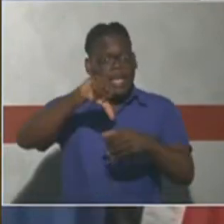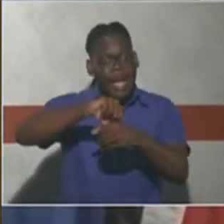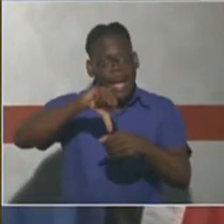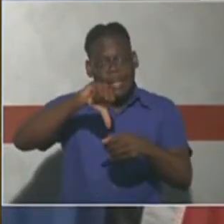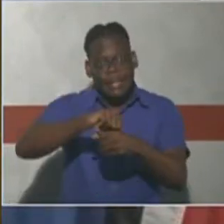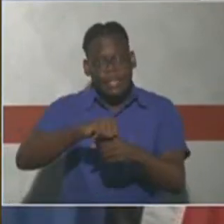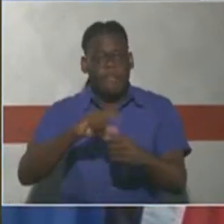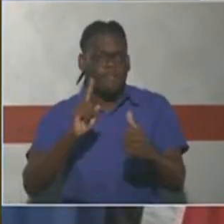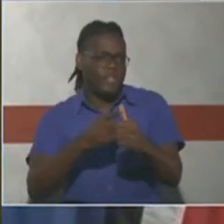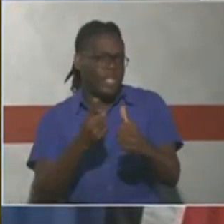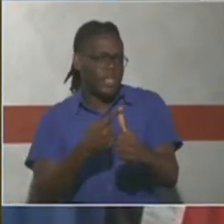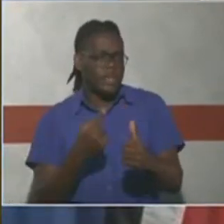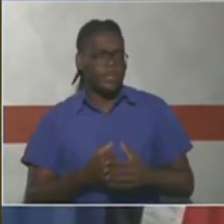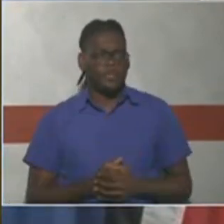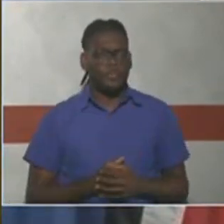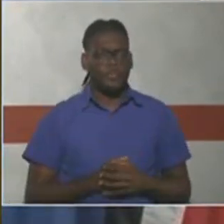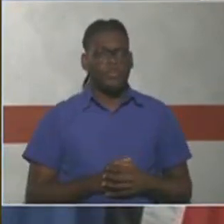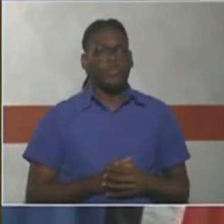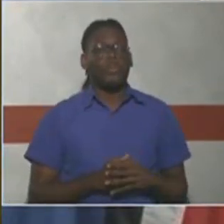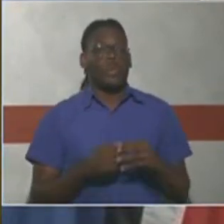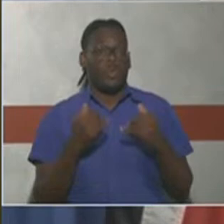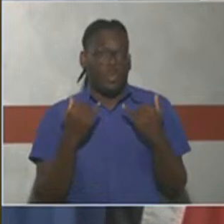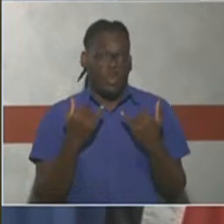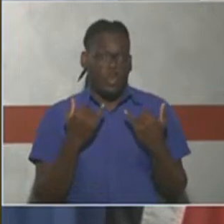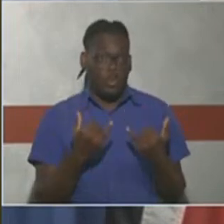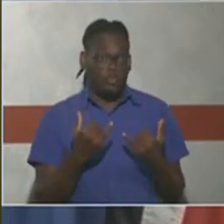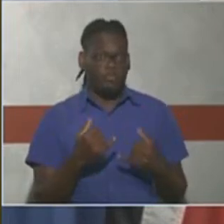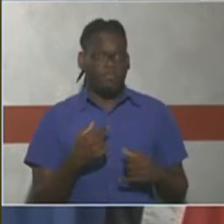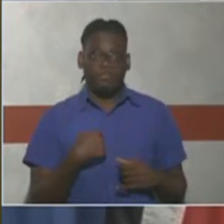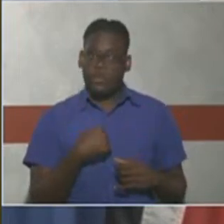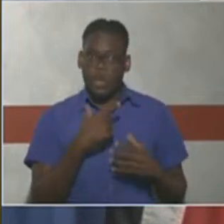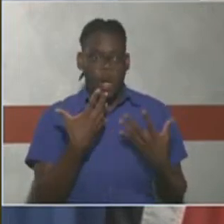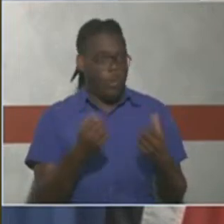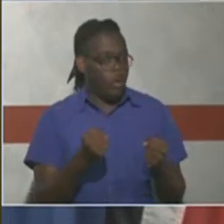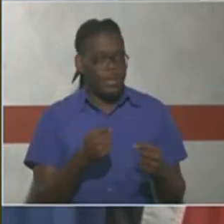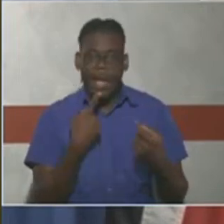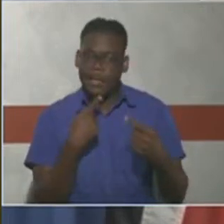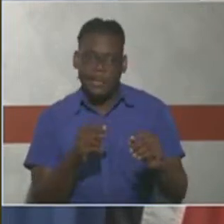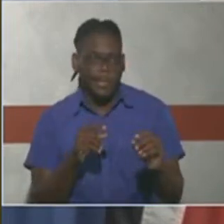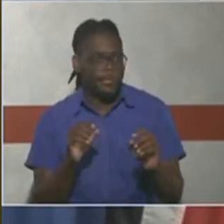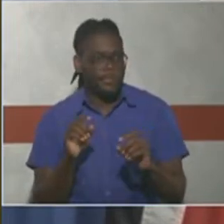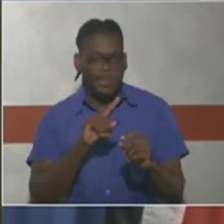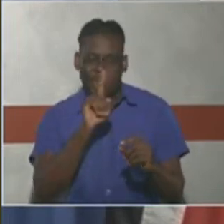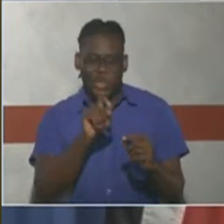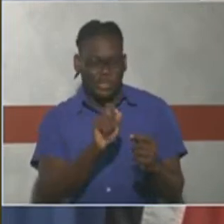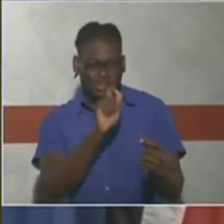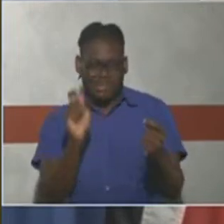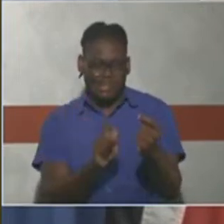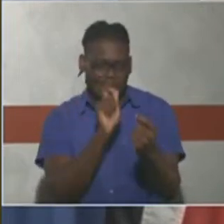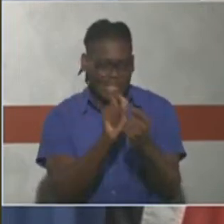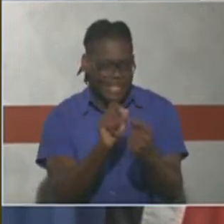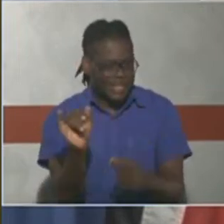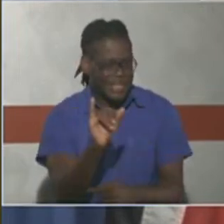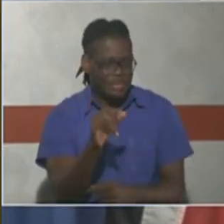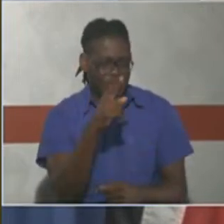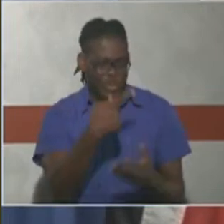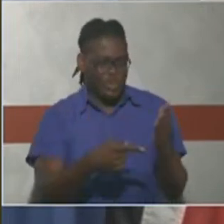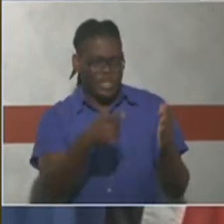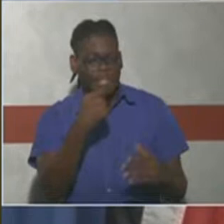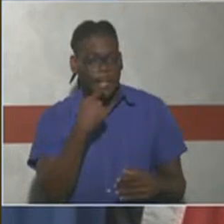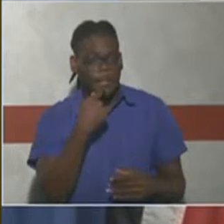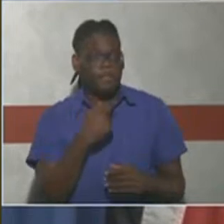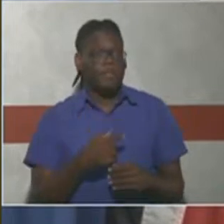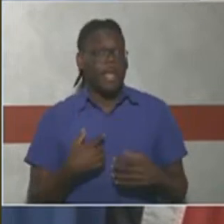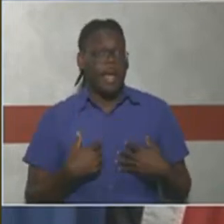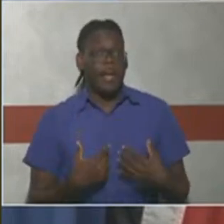that question as specifically as you put it, because I would also have to be advised by Shell and the Venezuelan government as